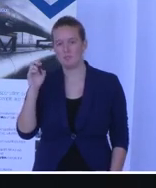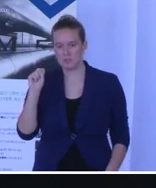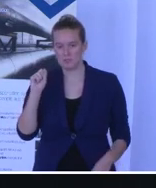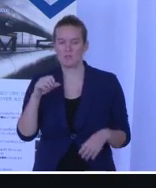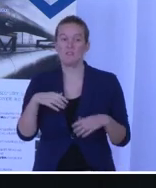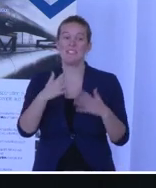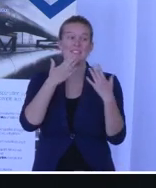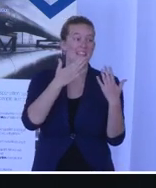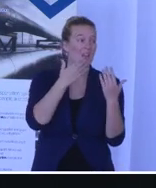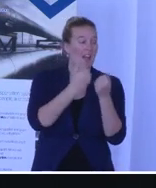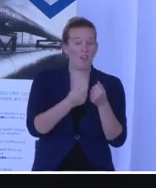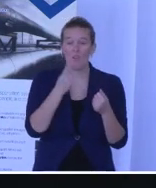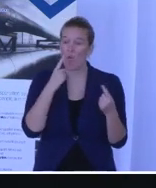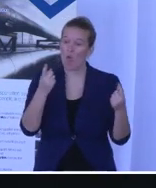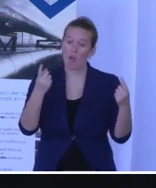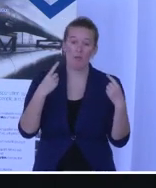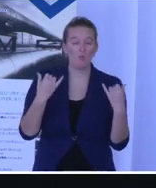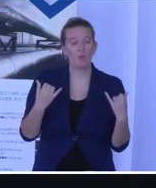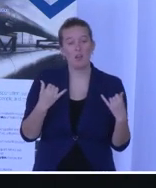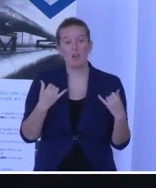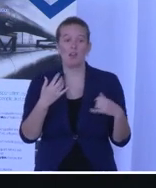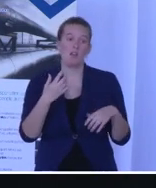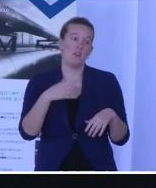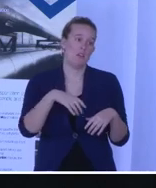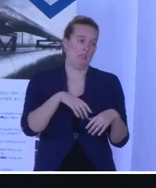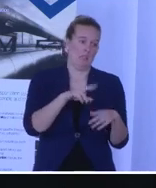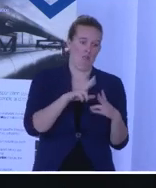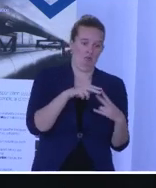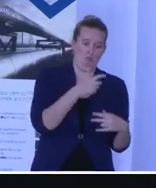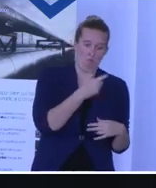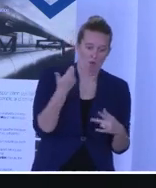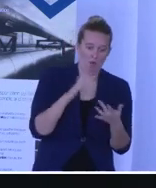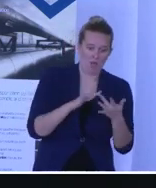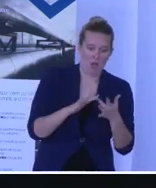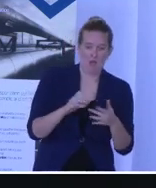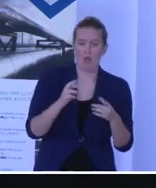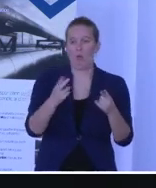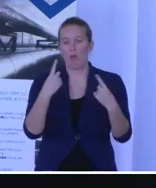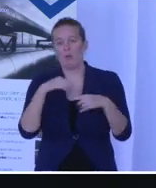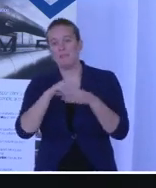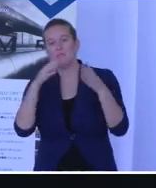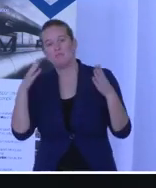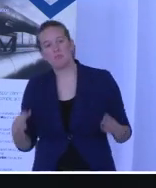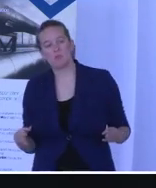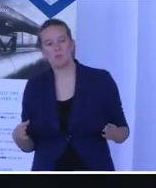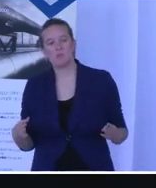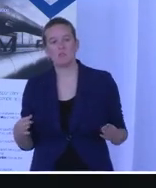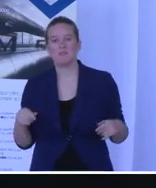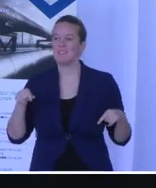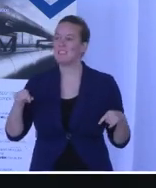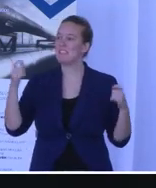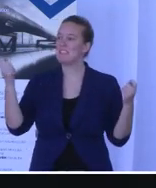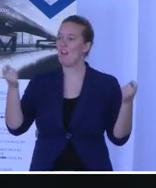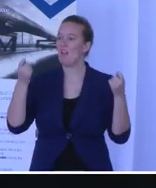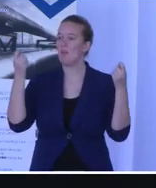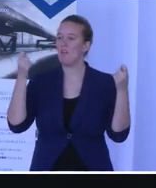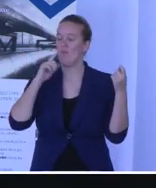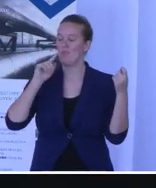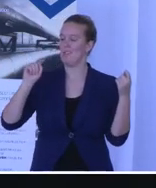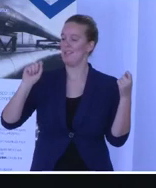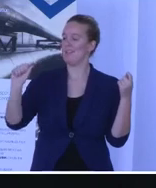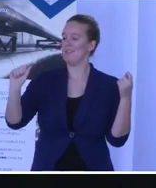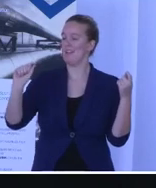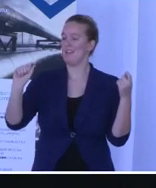you, everyone, for joining us both virtually and in person. The celebration of TSA's